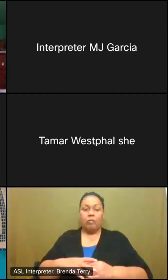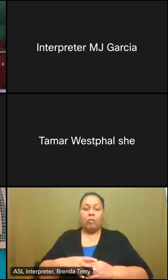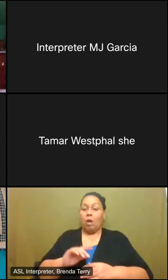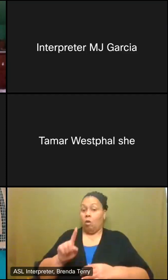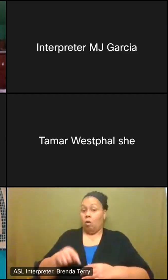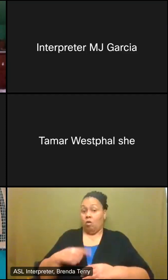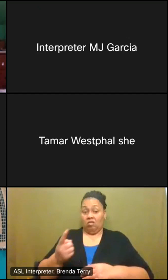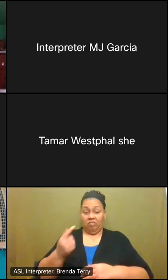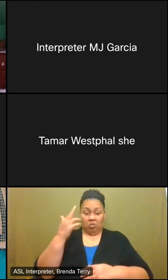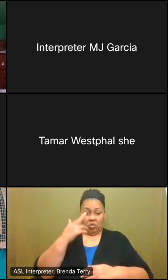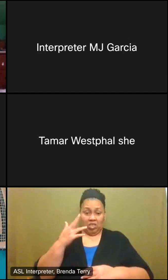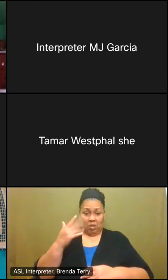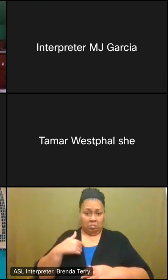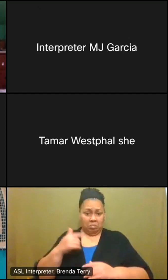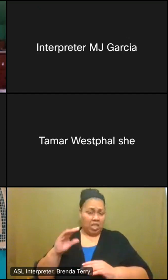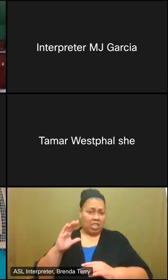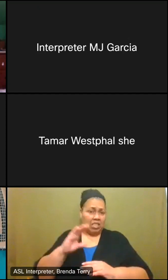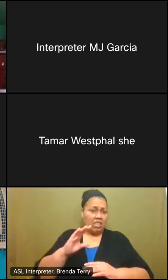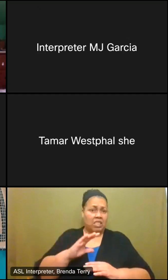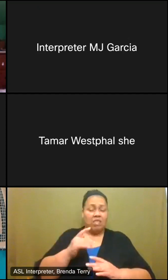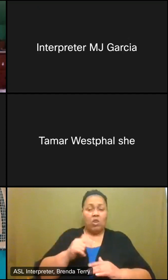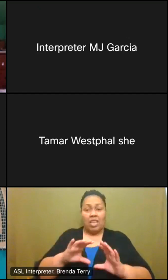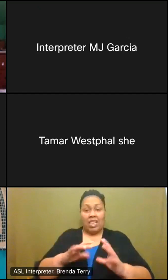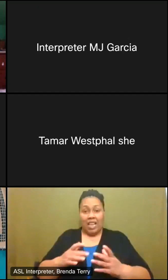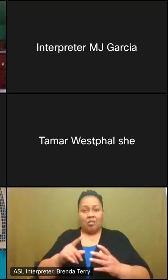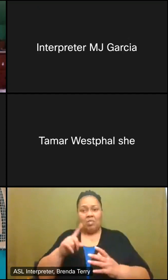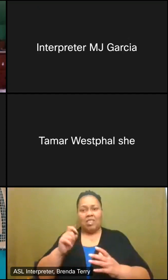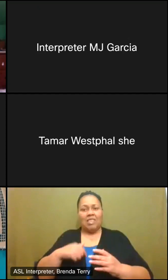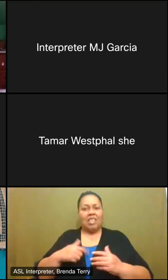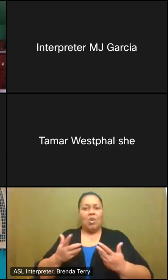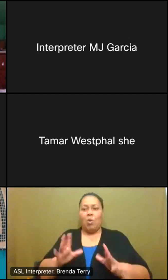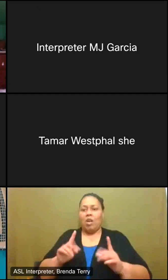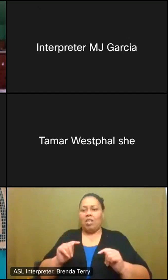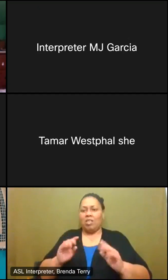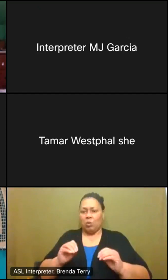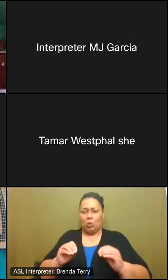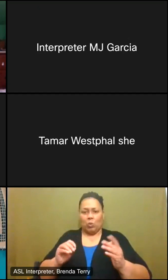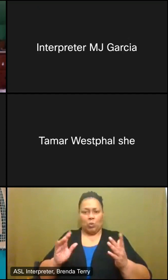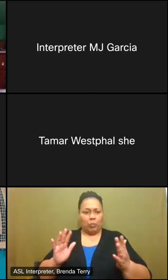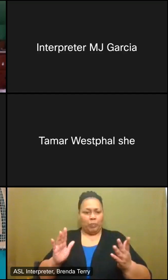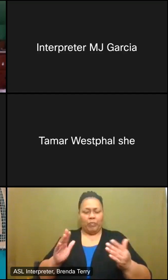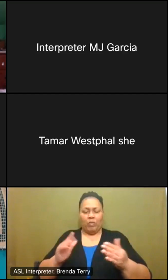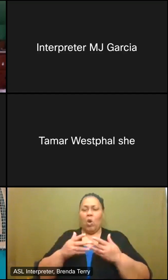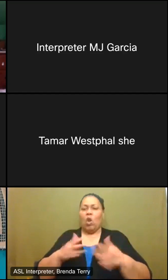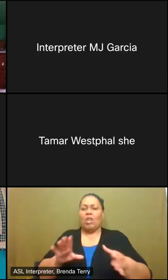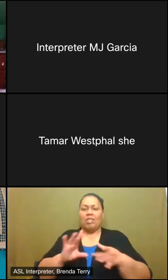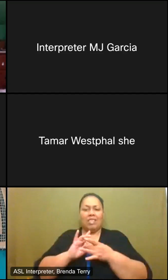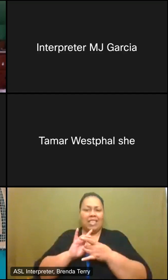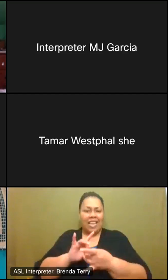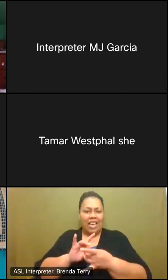I was looking for those classes is because I don't want to lose that connection that I